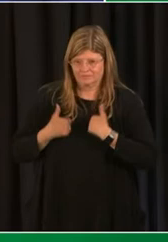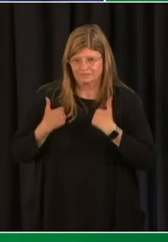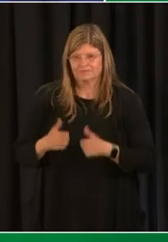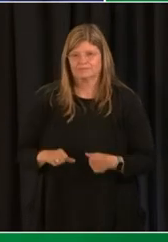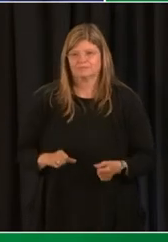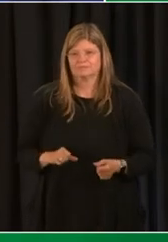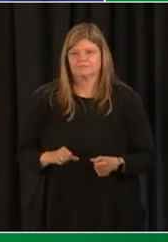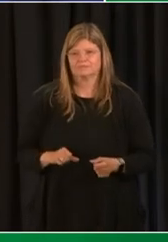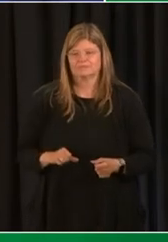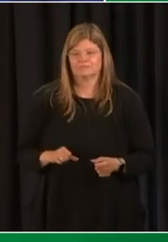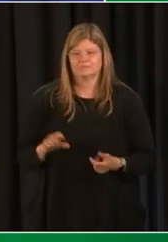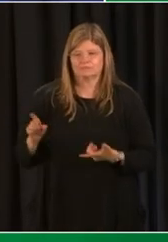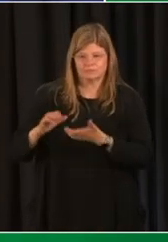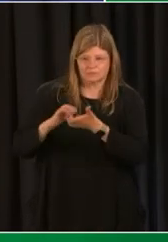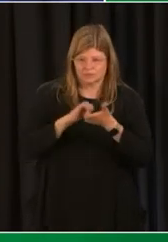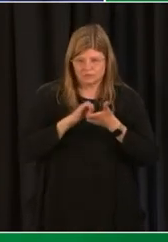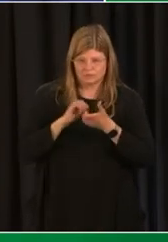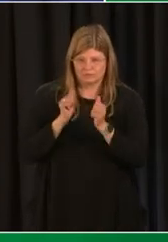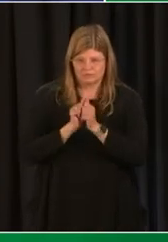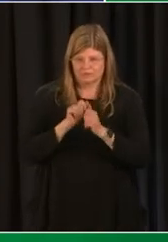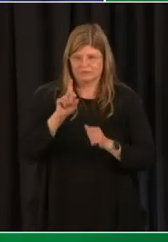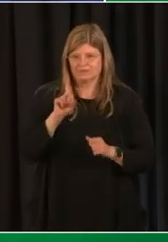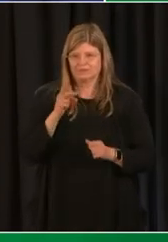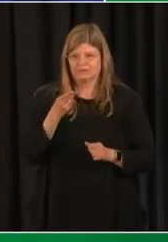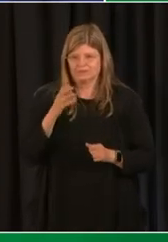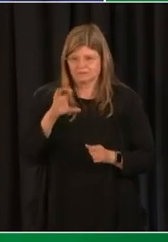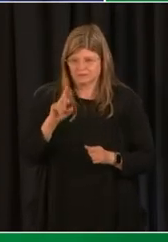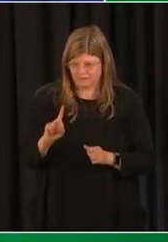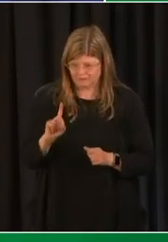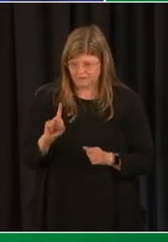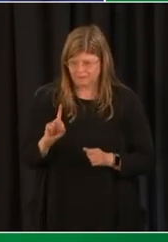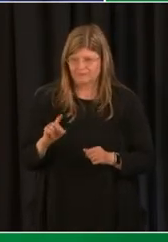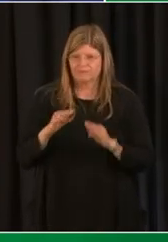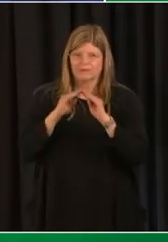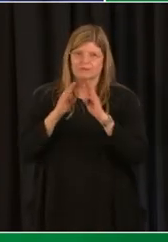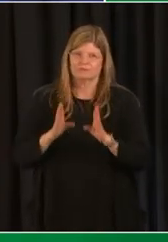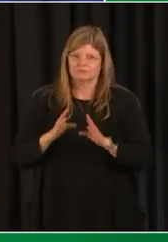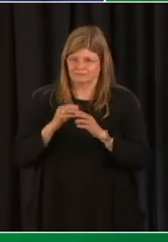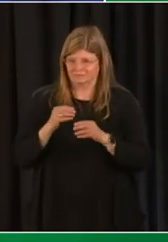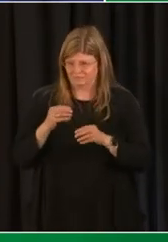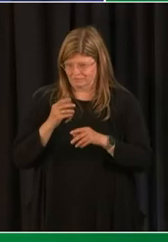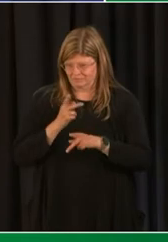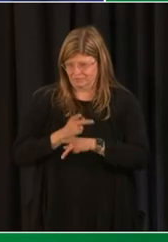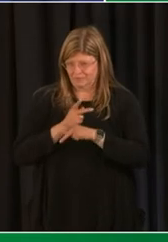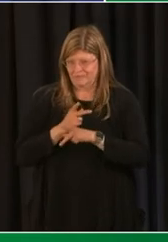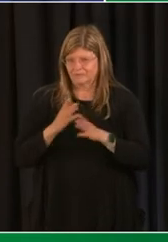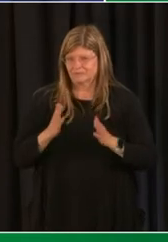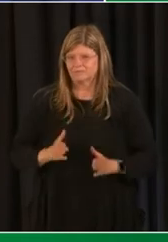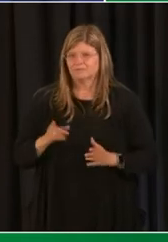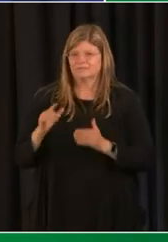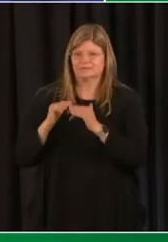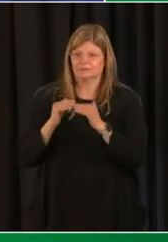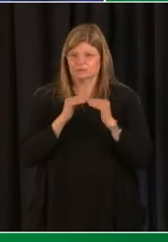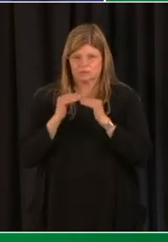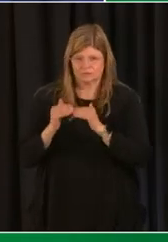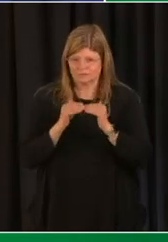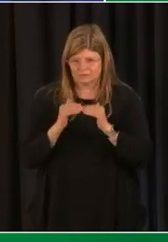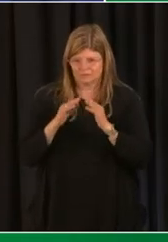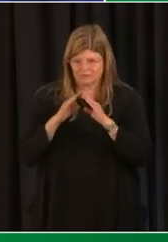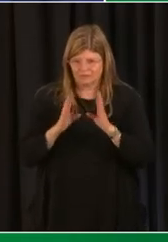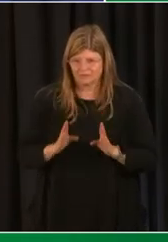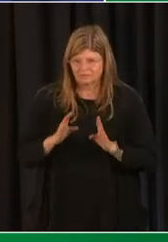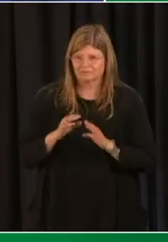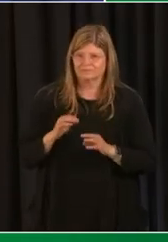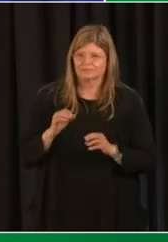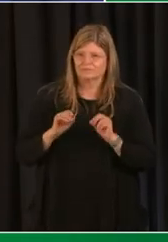is that I think our partners at DHCD and our other housing provider, housing counselors and community organizations can